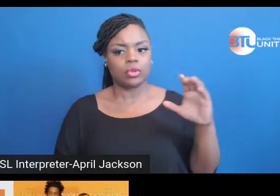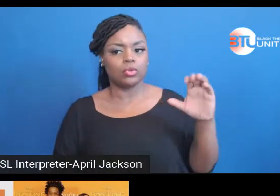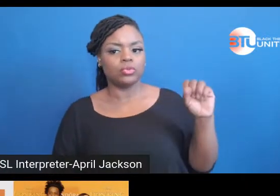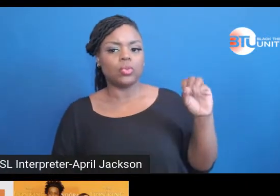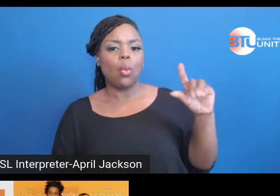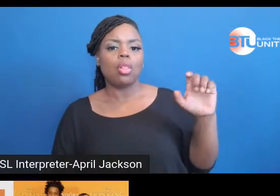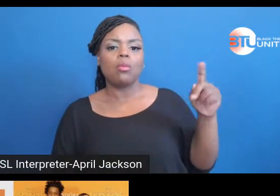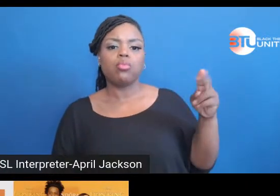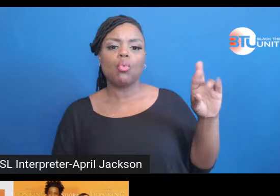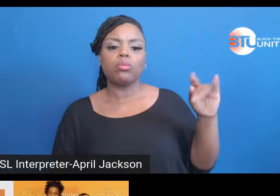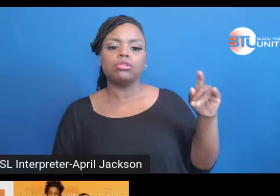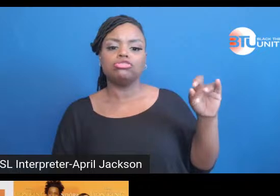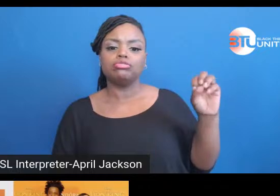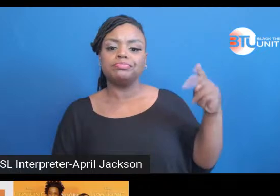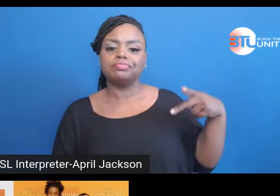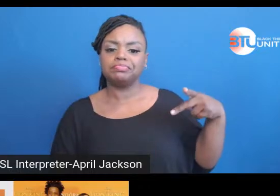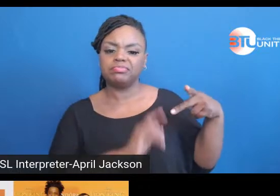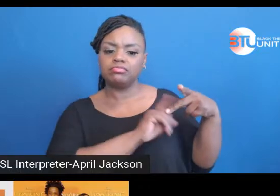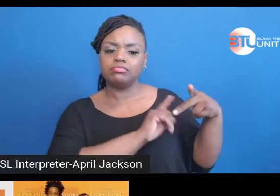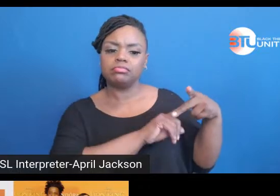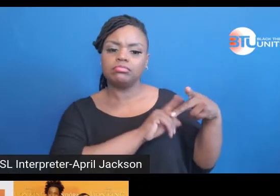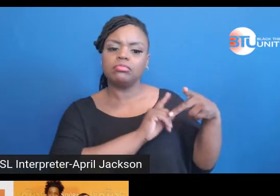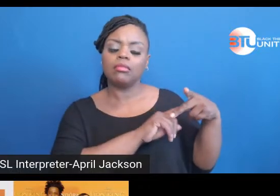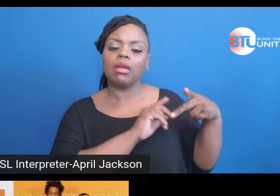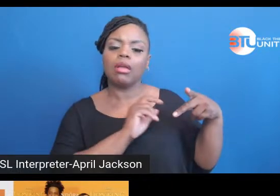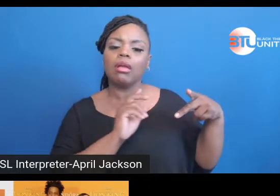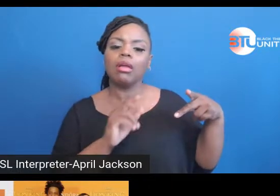those entities,